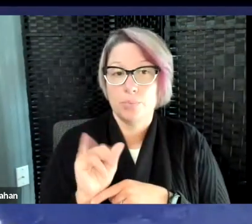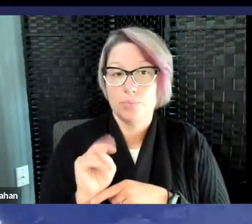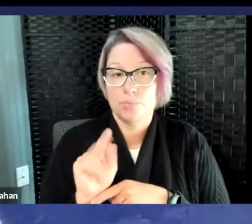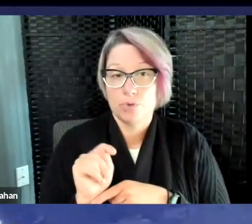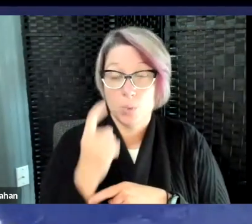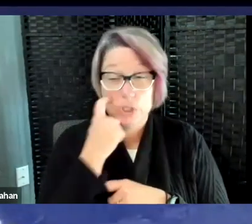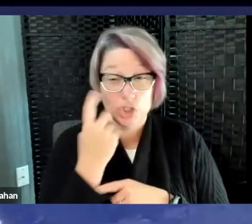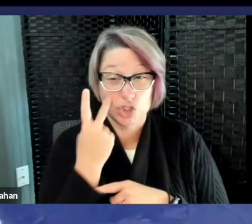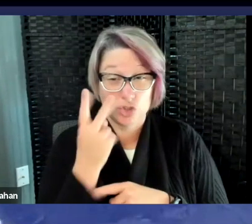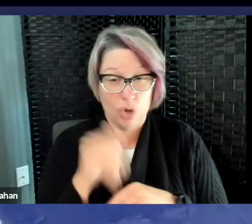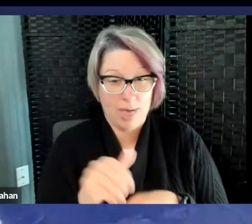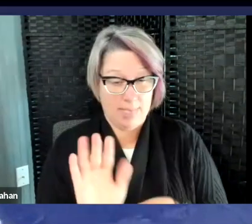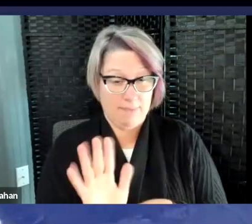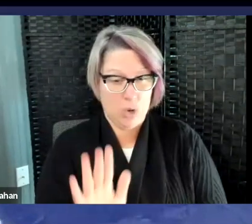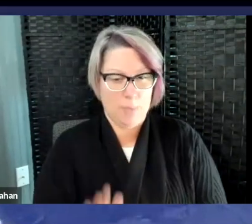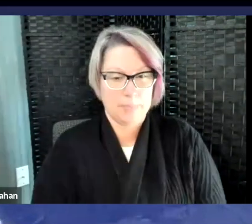What do you think?